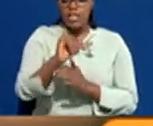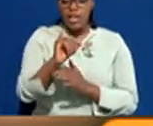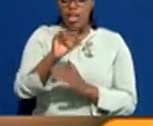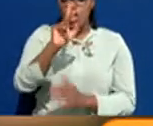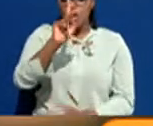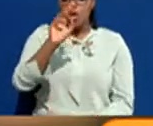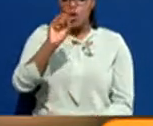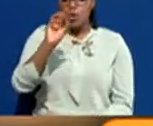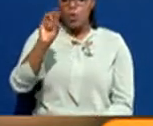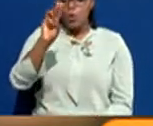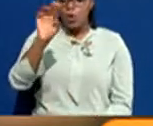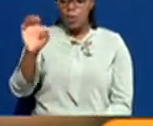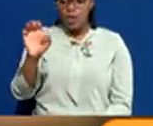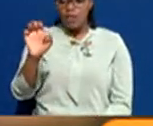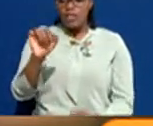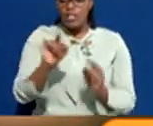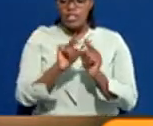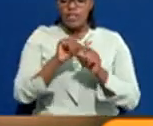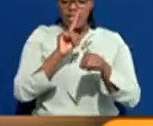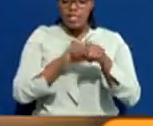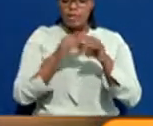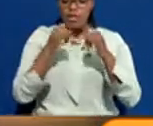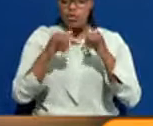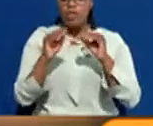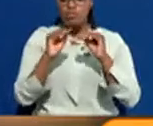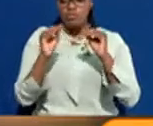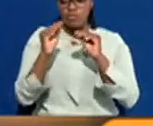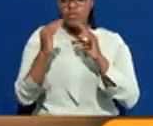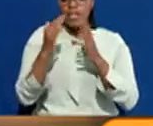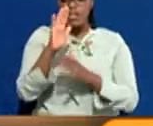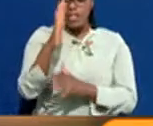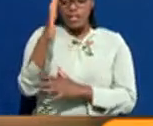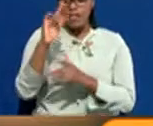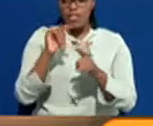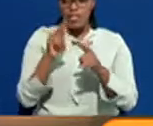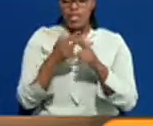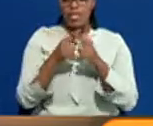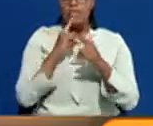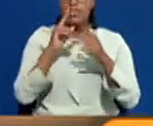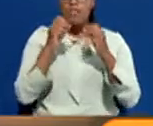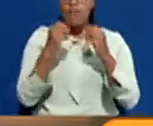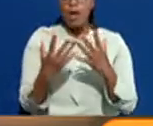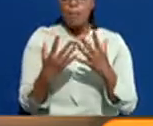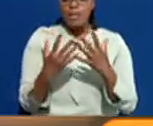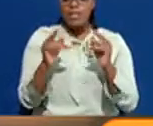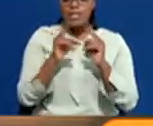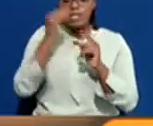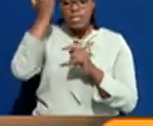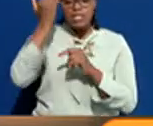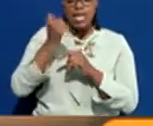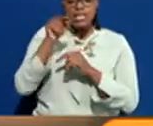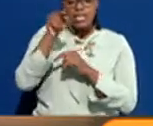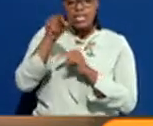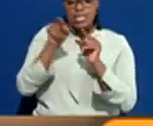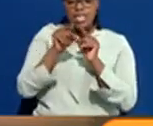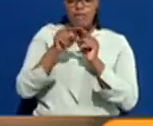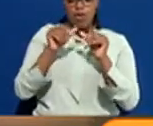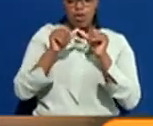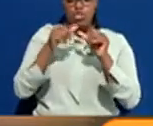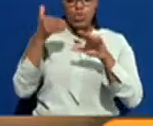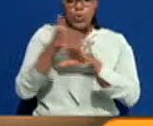Koome, shake that tree and tell us how many more like Chitembwe continue to